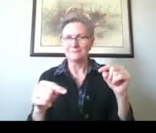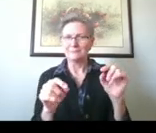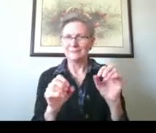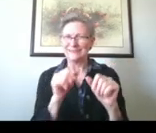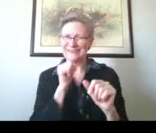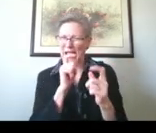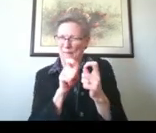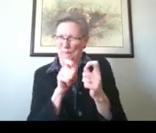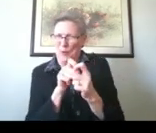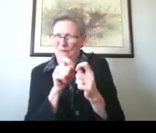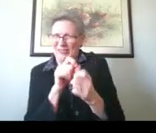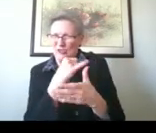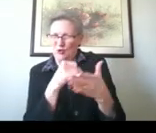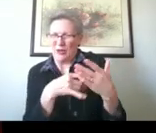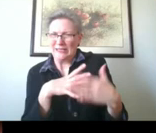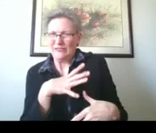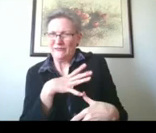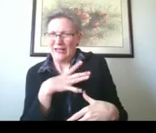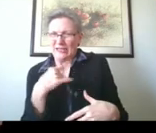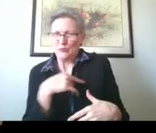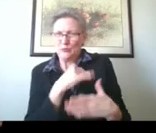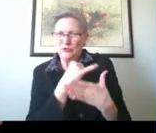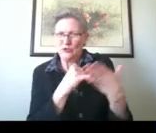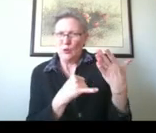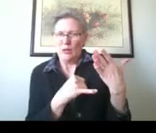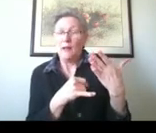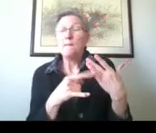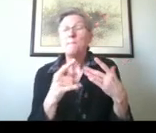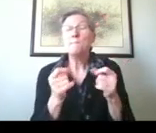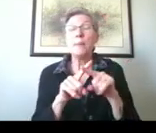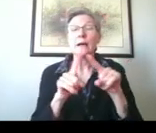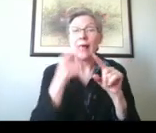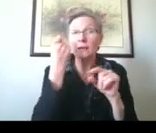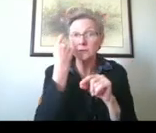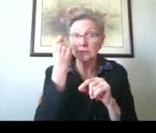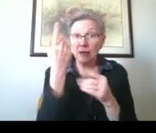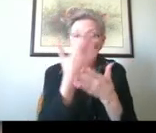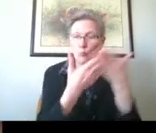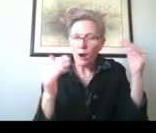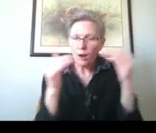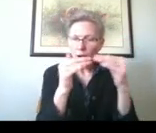but it's important to understand about what is equal in each